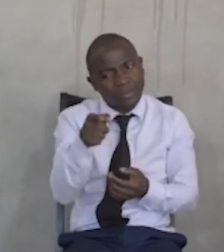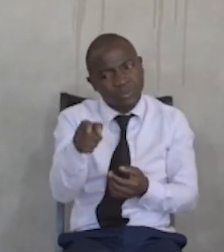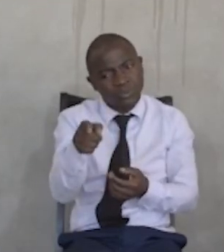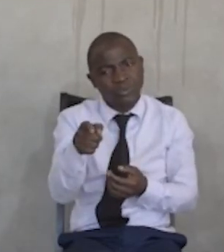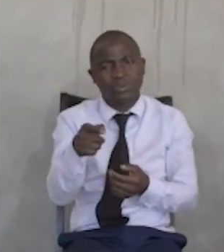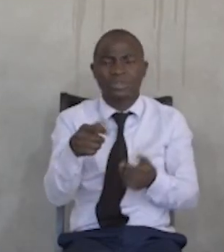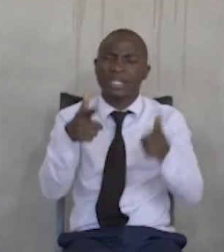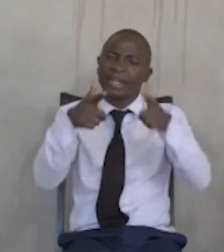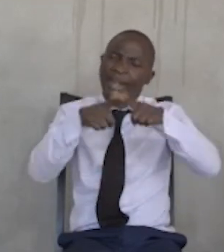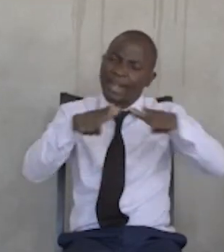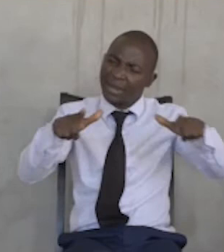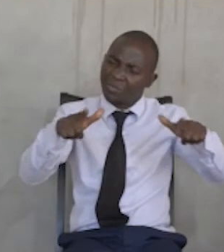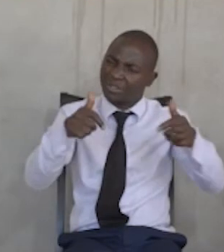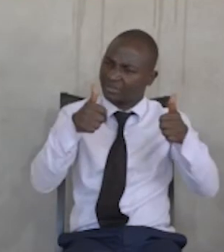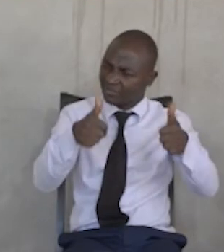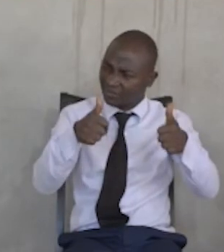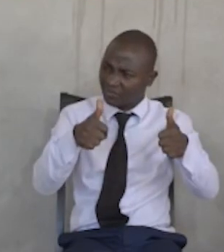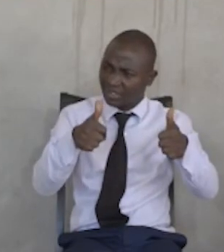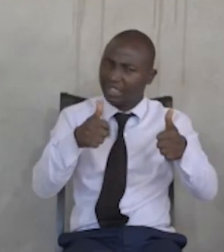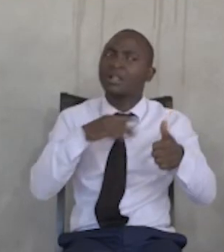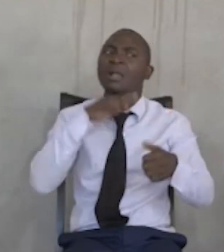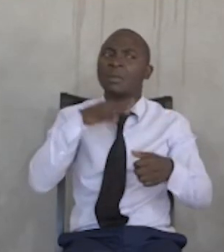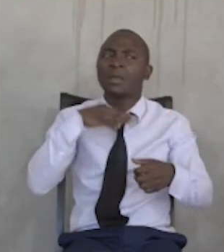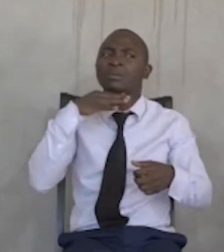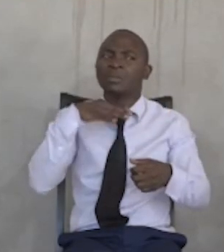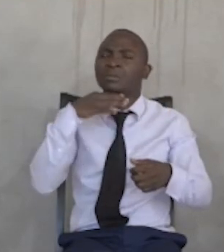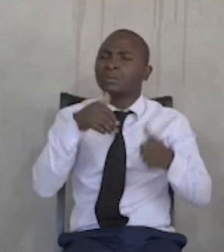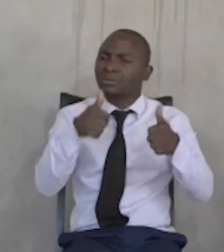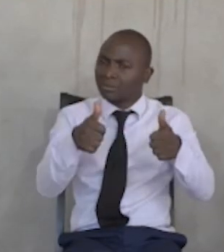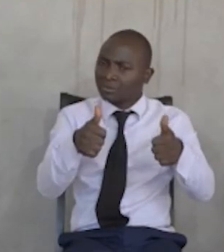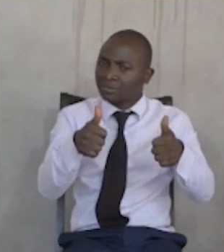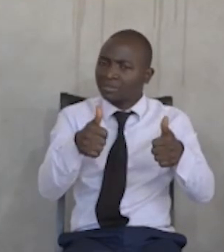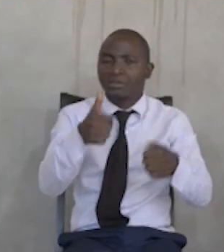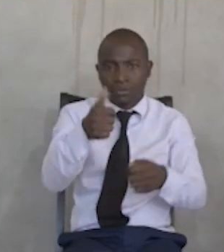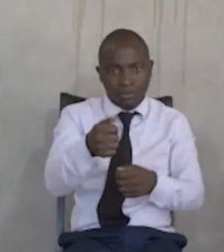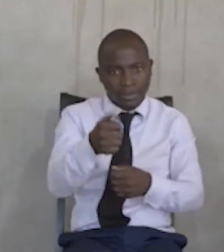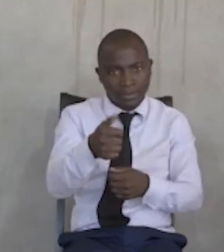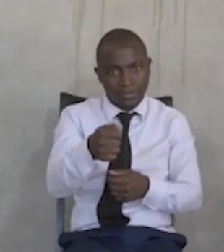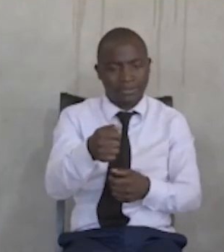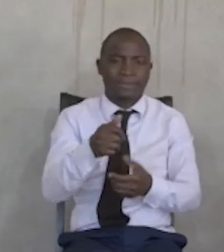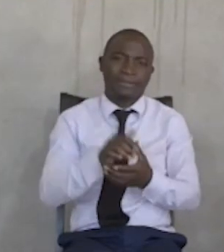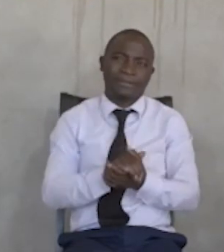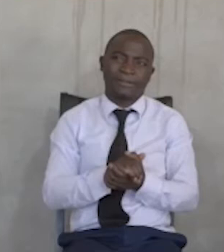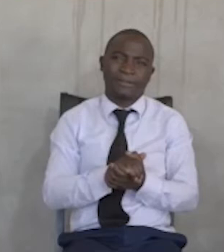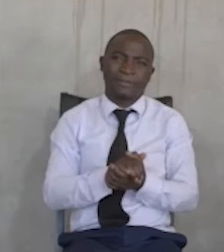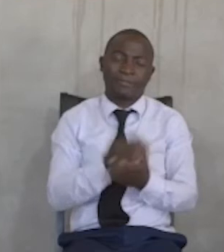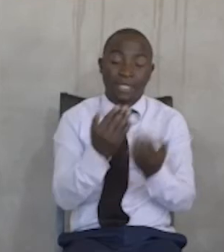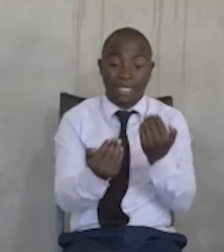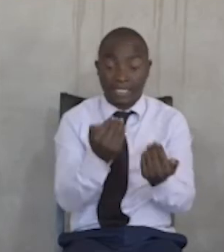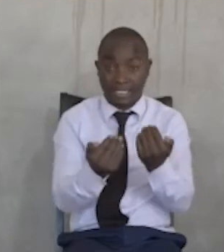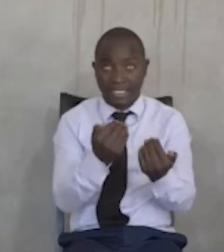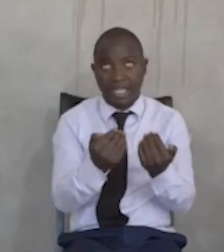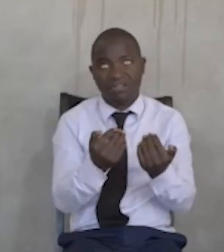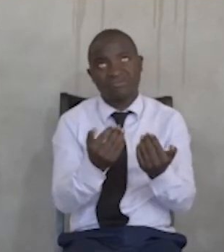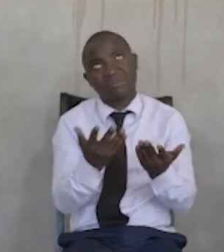development is actually appropriate for age. For instance, a child who is between 0 to 3 months,